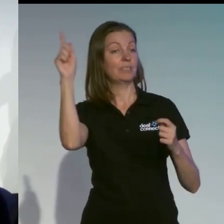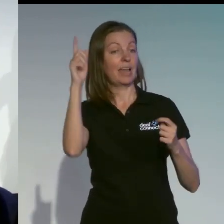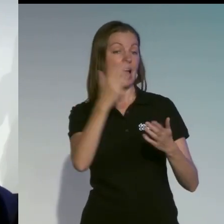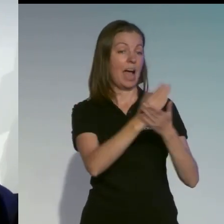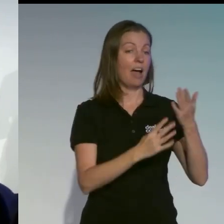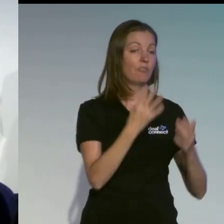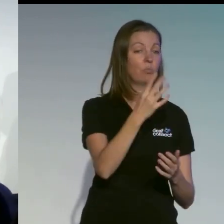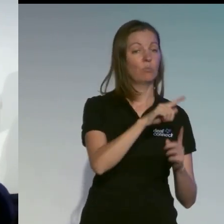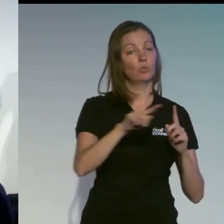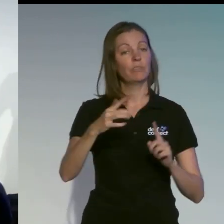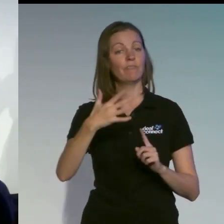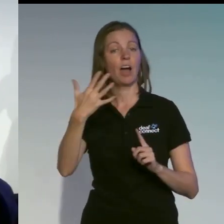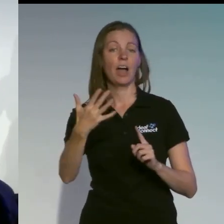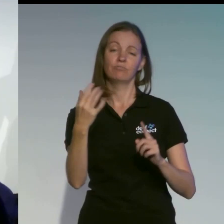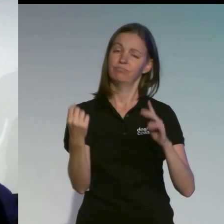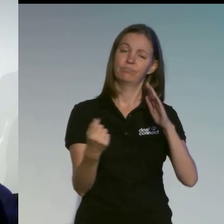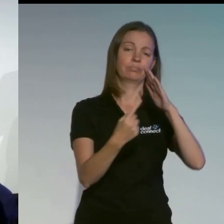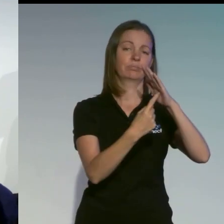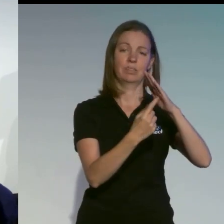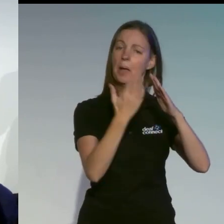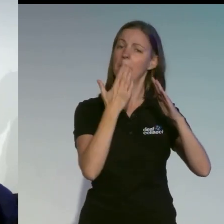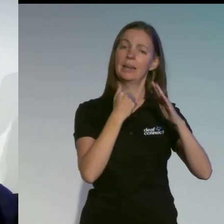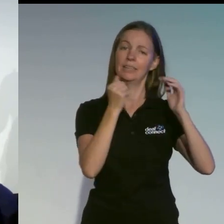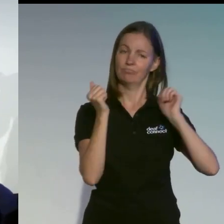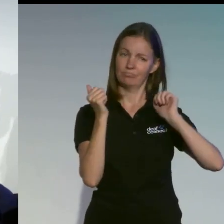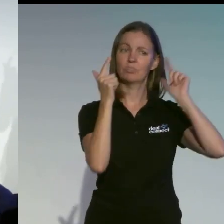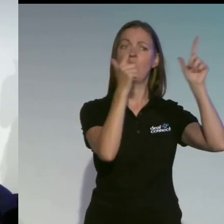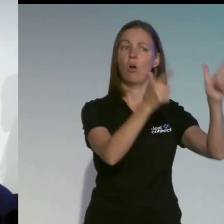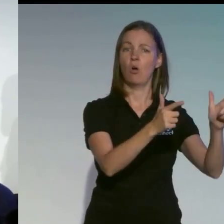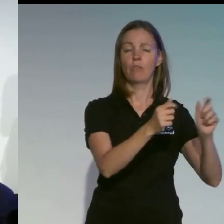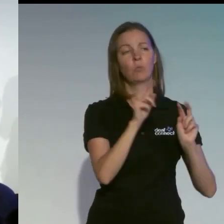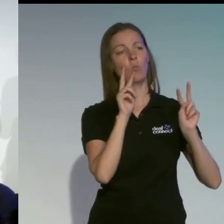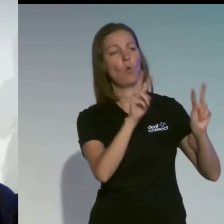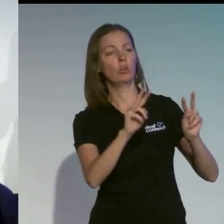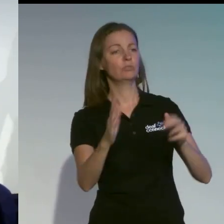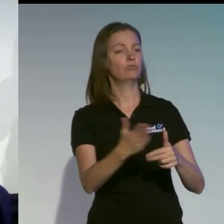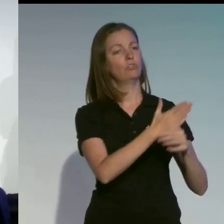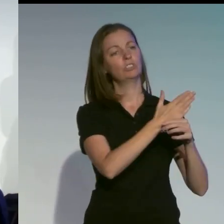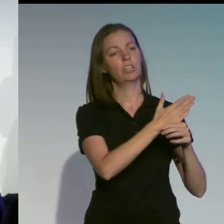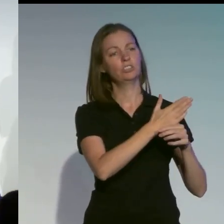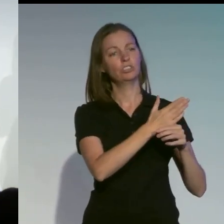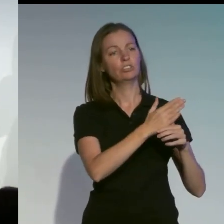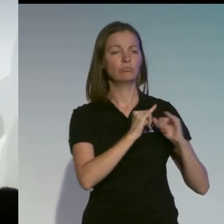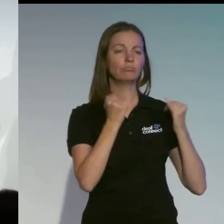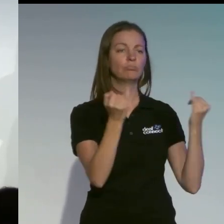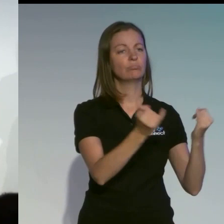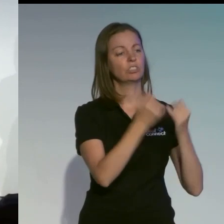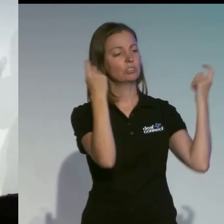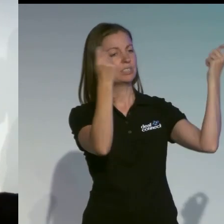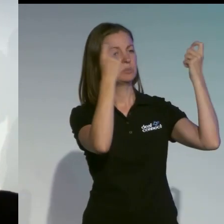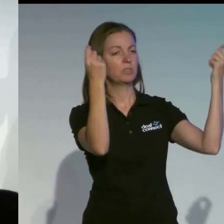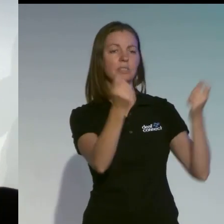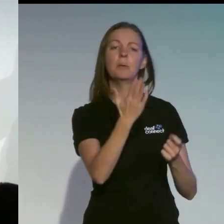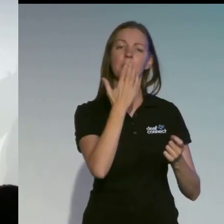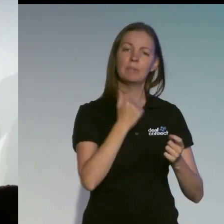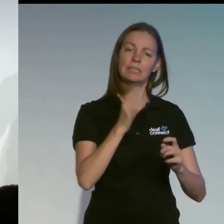is really key, and we really would ask that you be there to witness the First Nation ceremony of passing on that baton. Do take